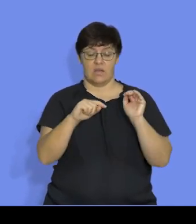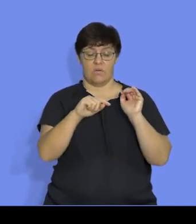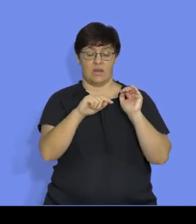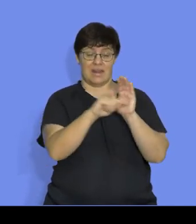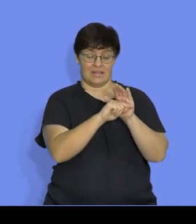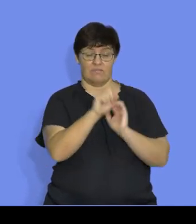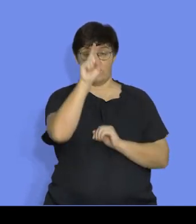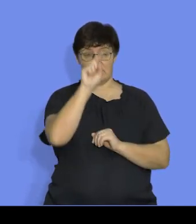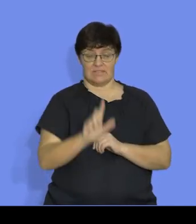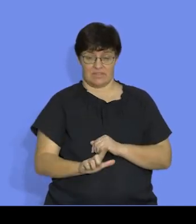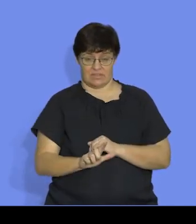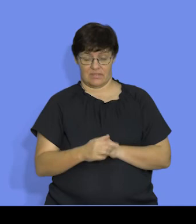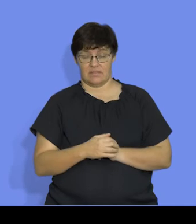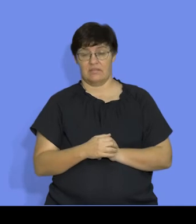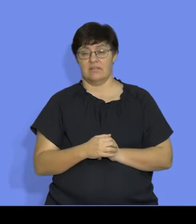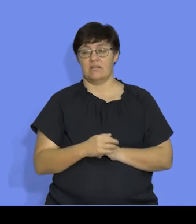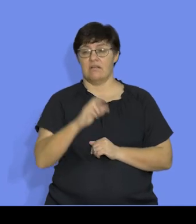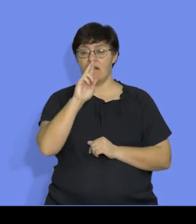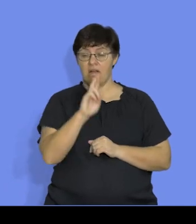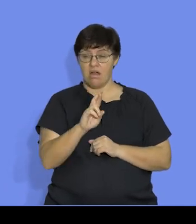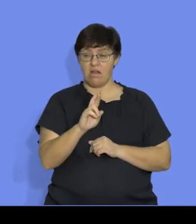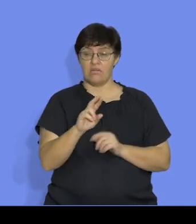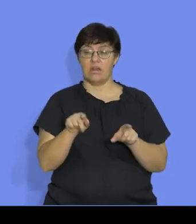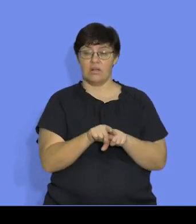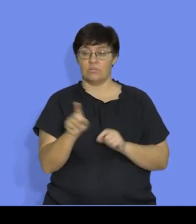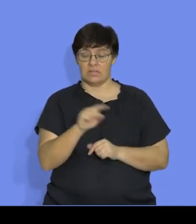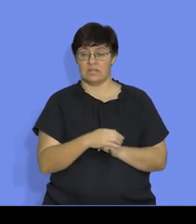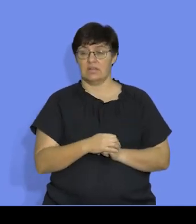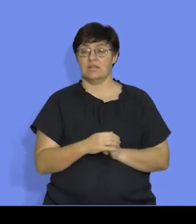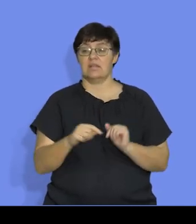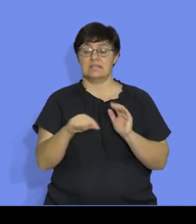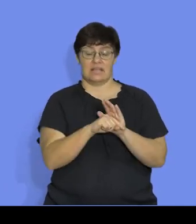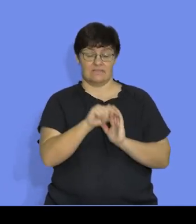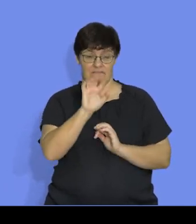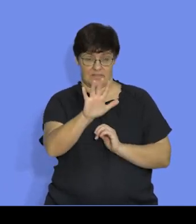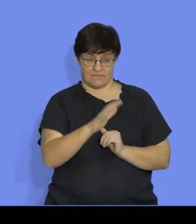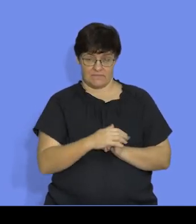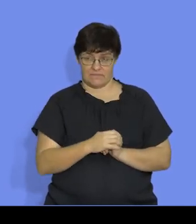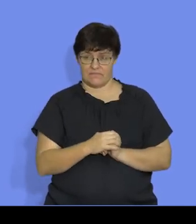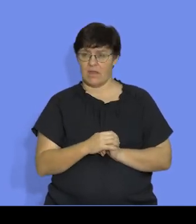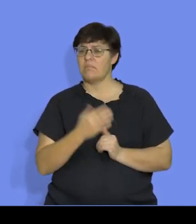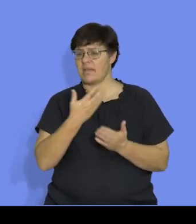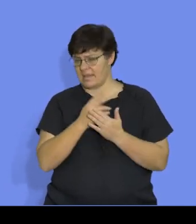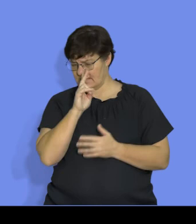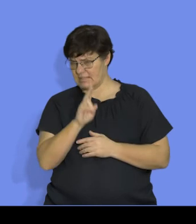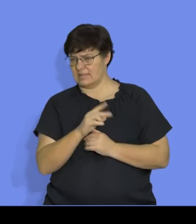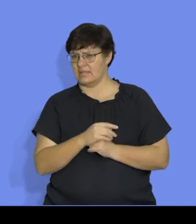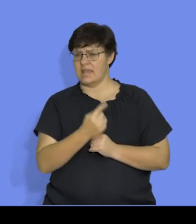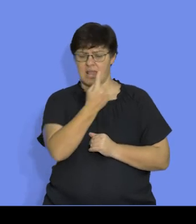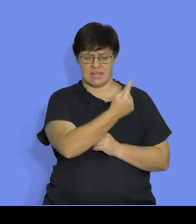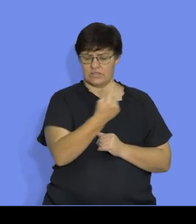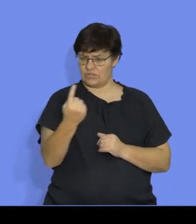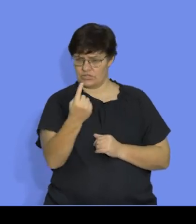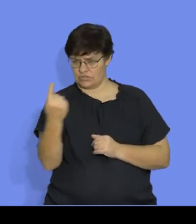seventh. R is actually equal to negative 5, because I can see that between each of